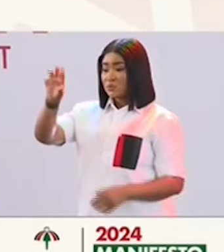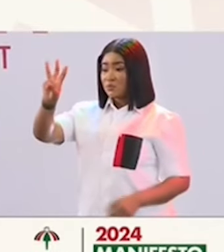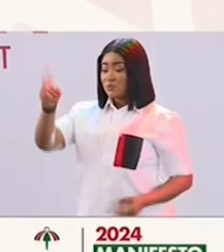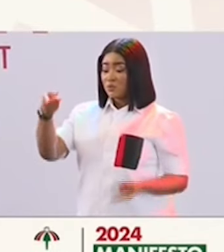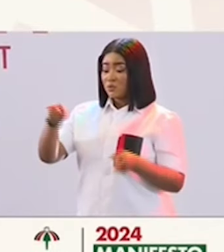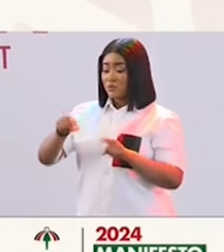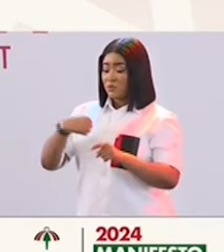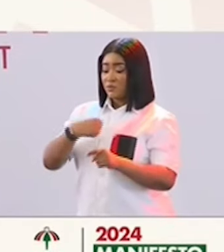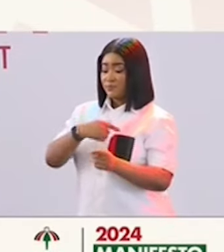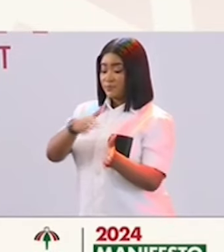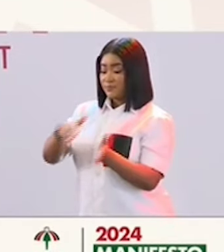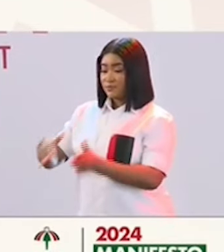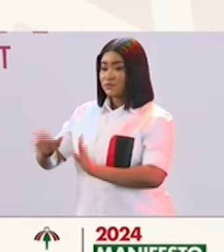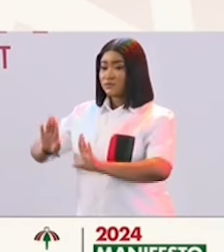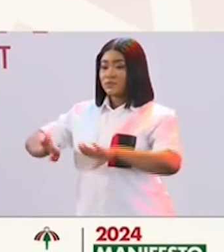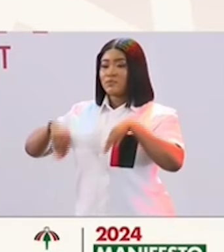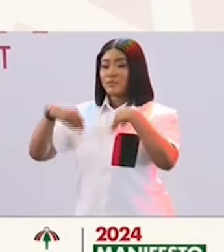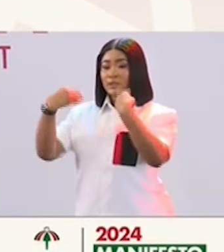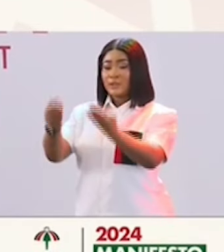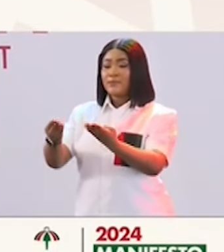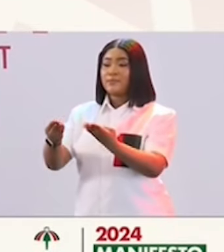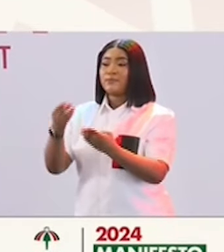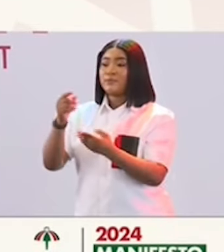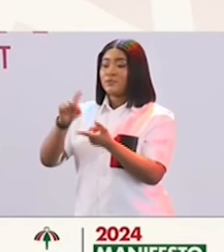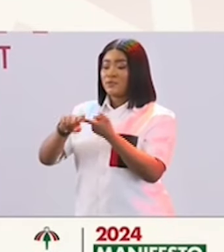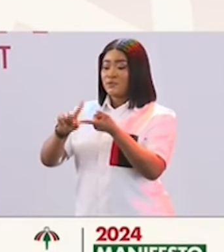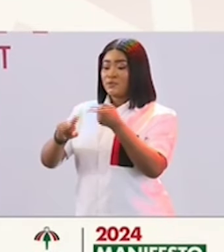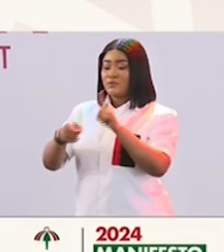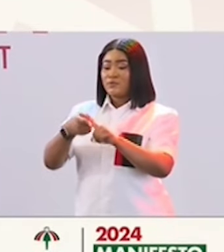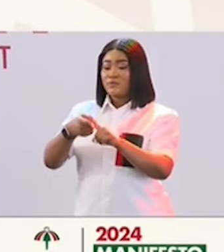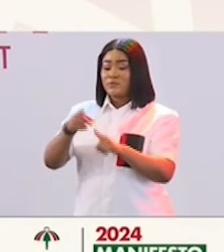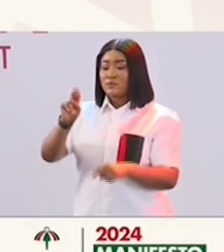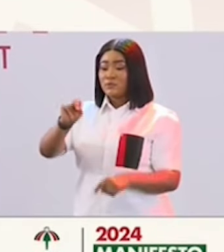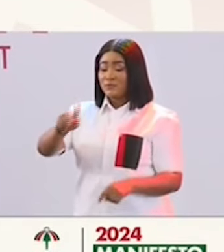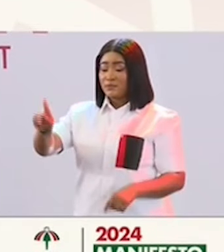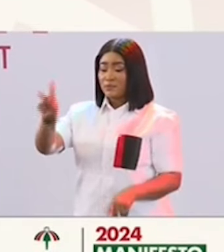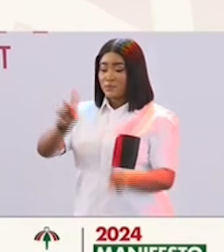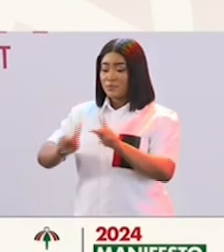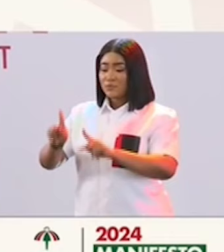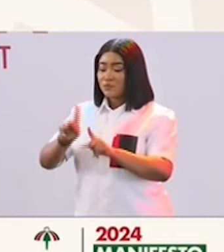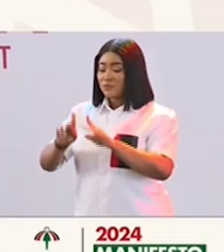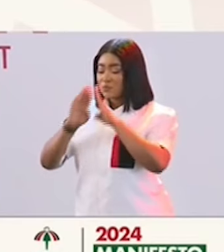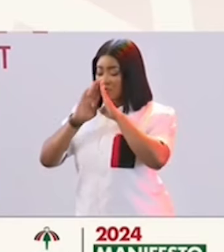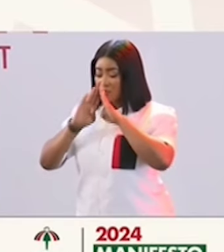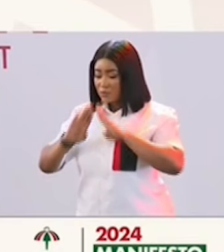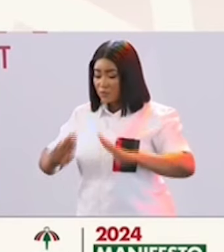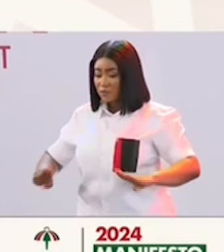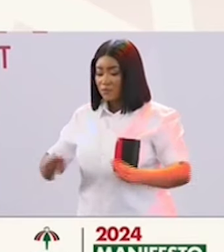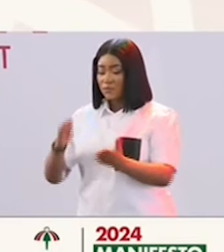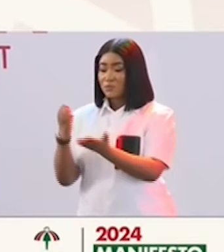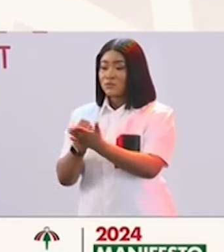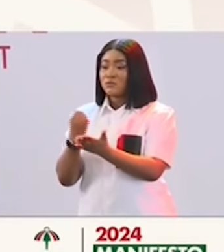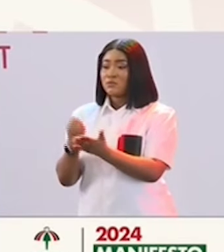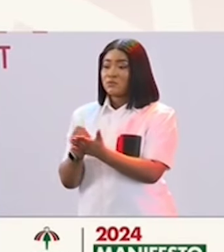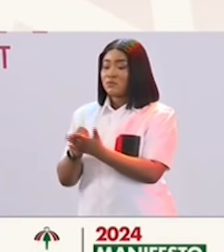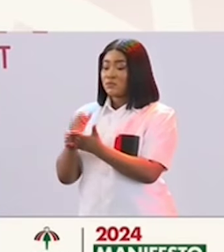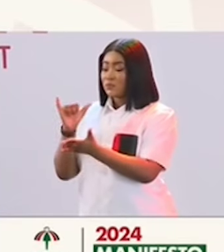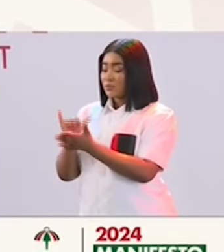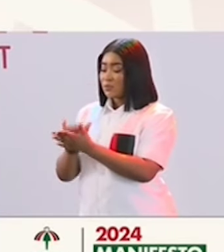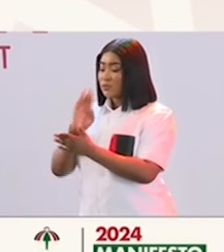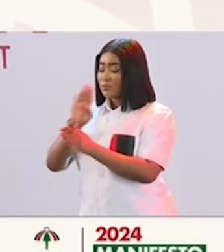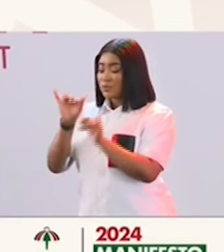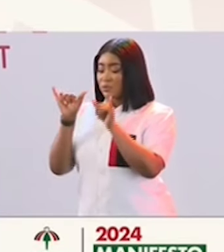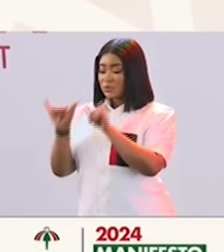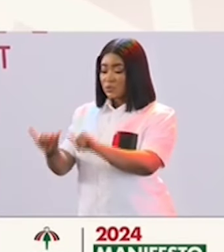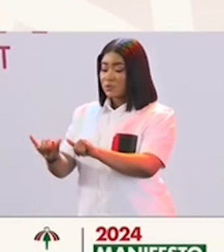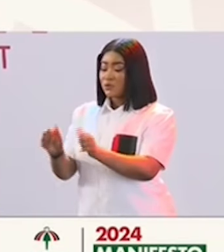leaving, we delivered for our friends in the MPP a sound economy that was marked by sustainable public